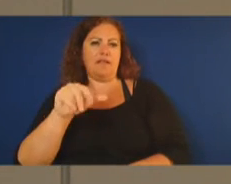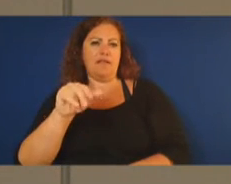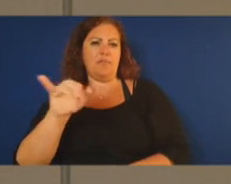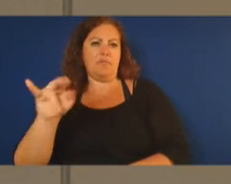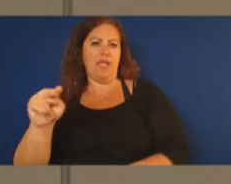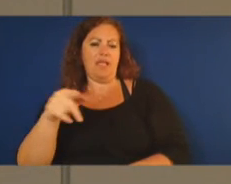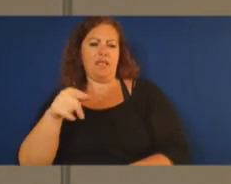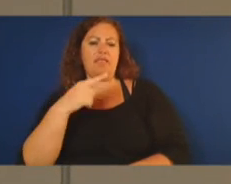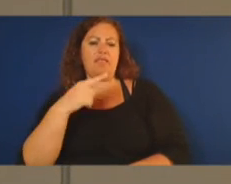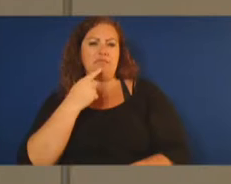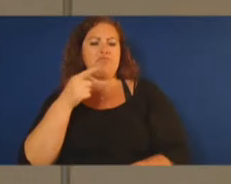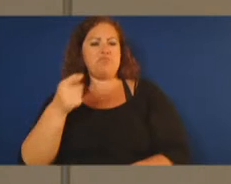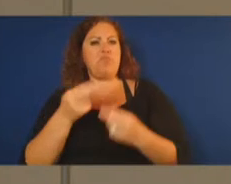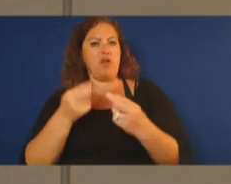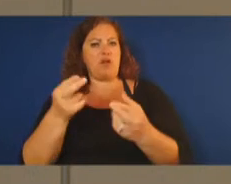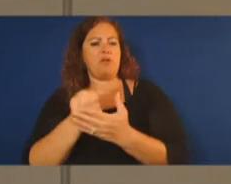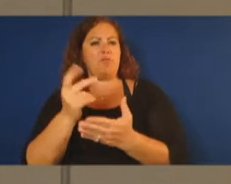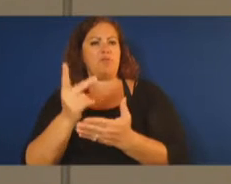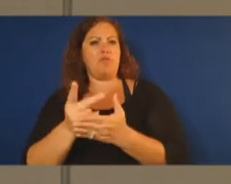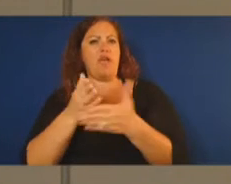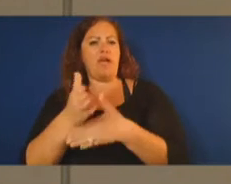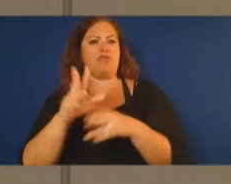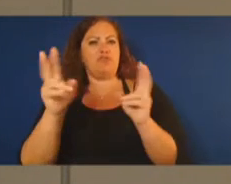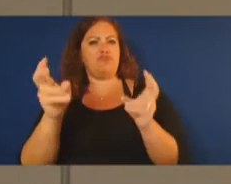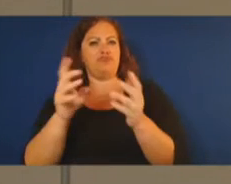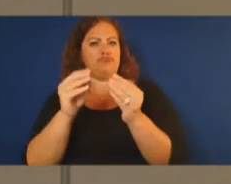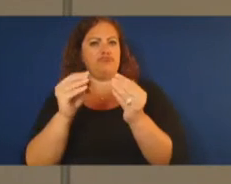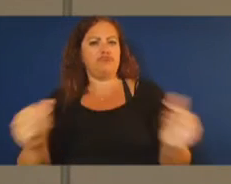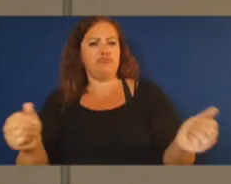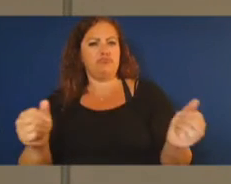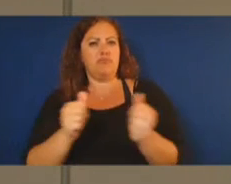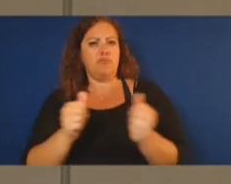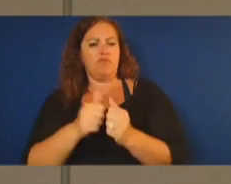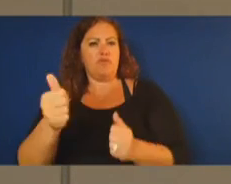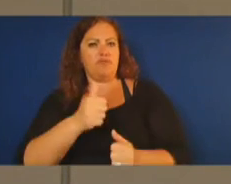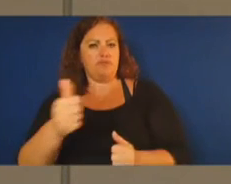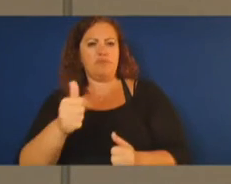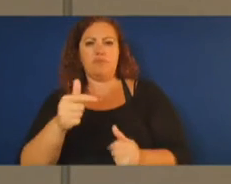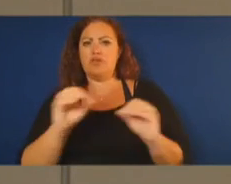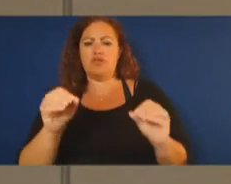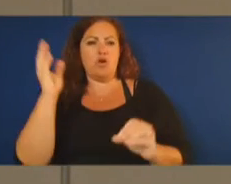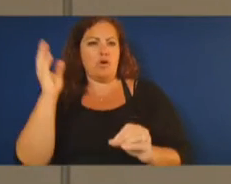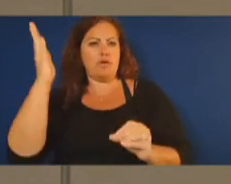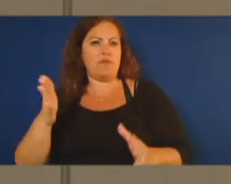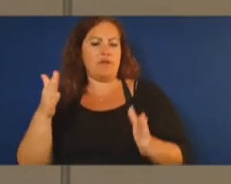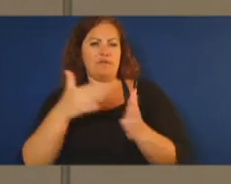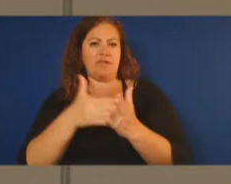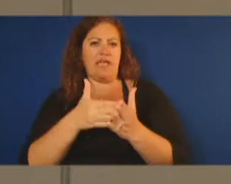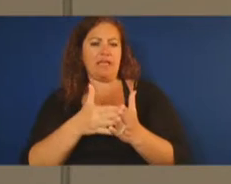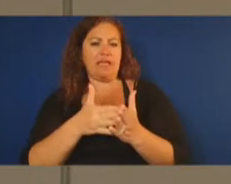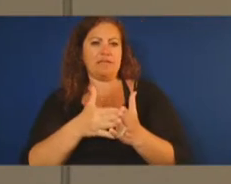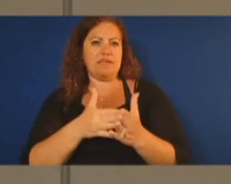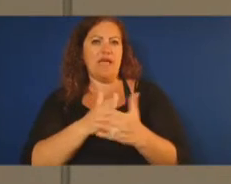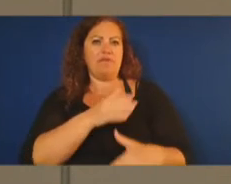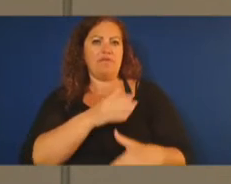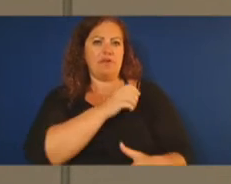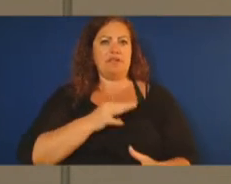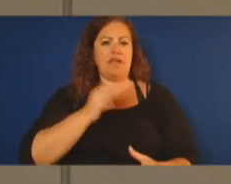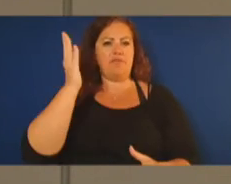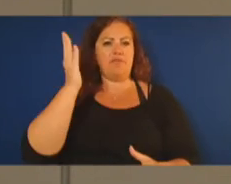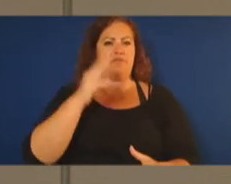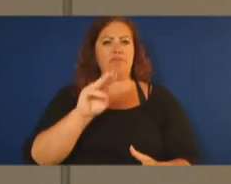outstanding issues related to site and building design and transportation there are no speakers against so after St presentation Miss Grant you will